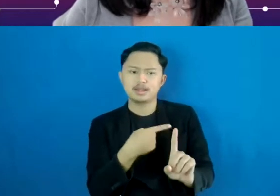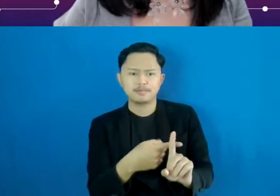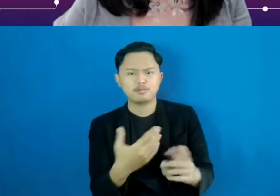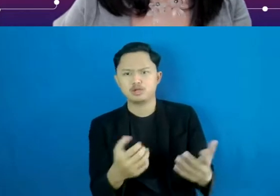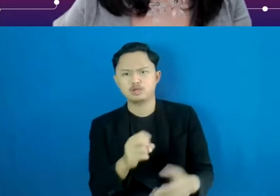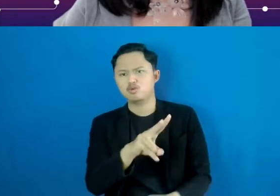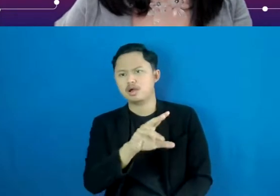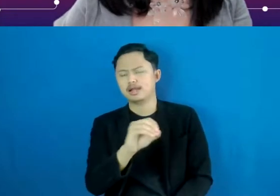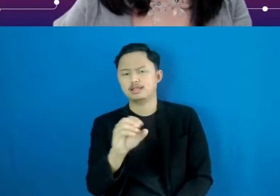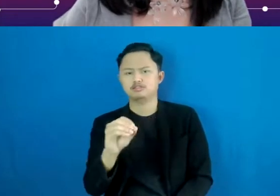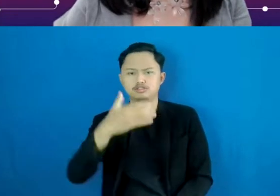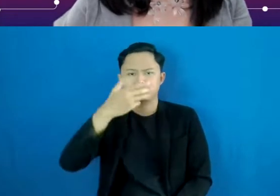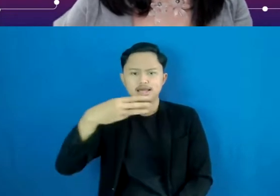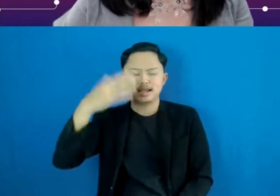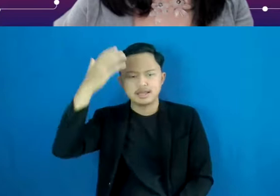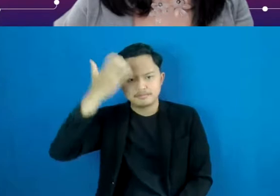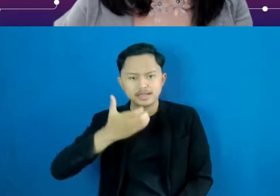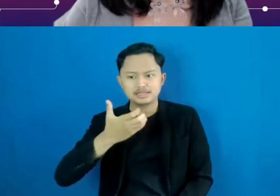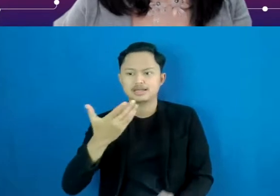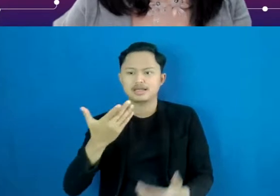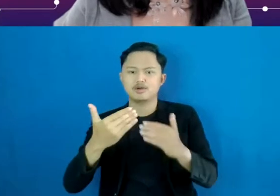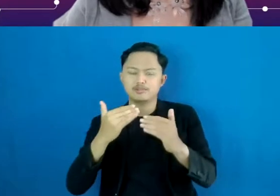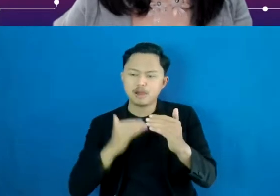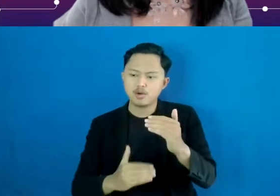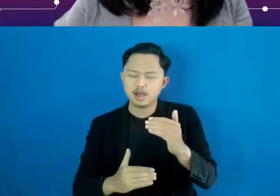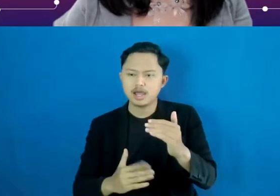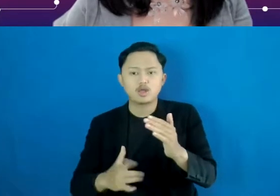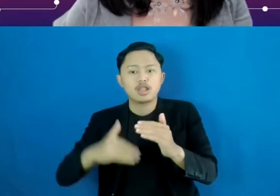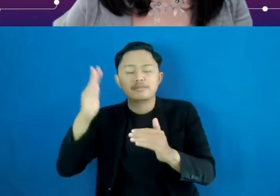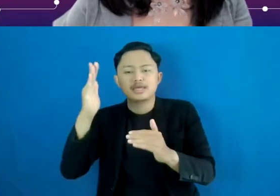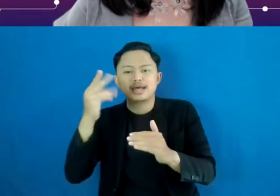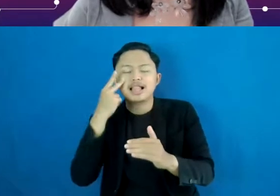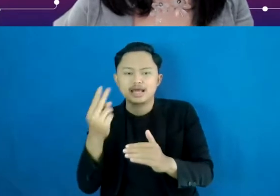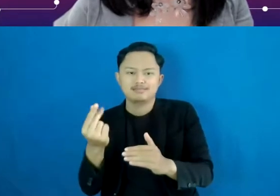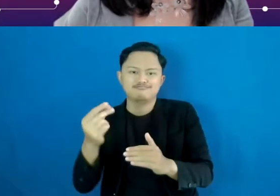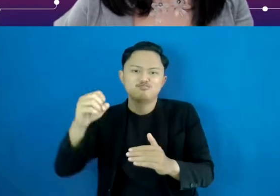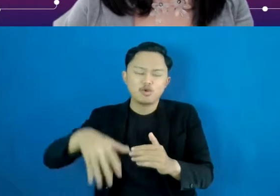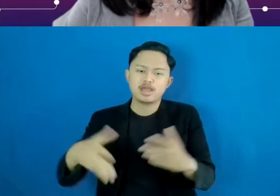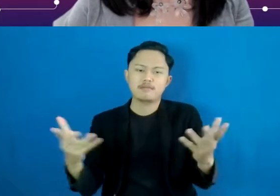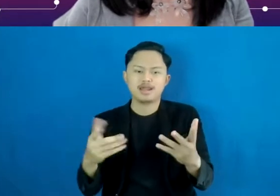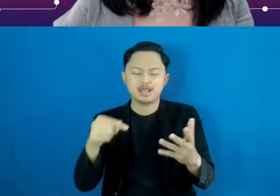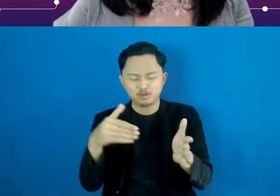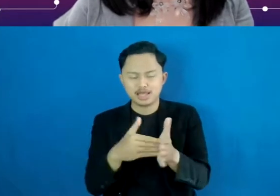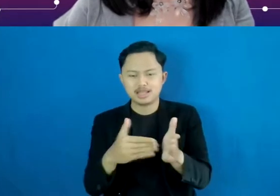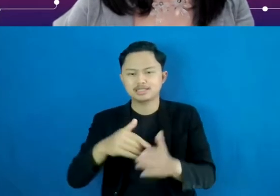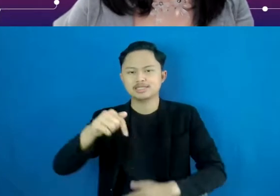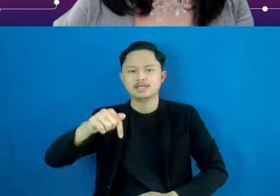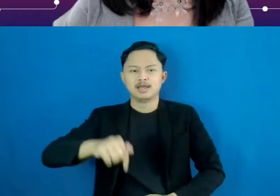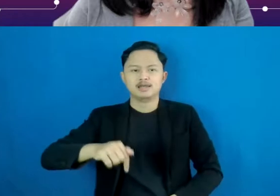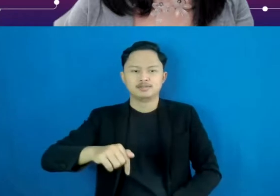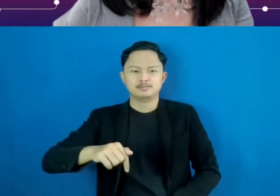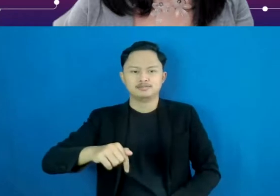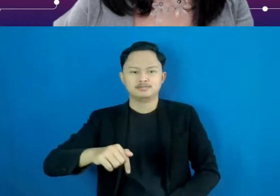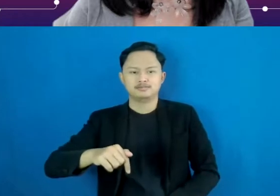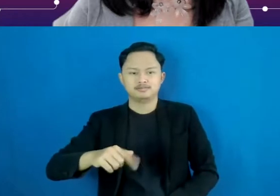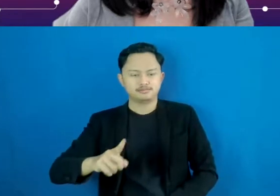200 e-buses, then the price can be lower for each bus. So that's the challenge that we face now and that we are